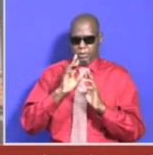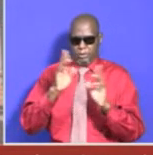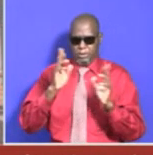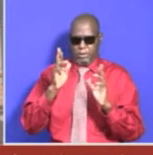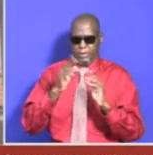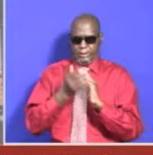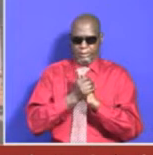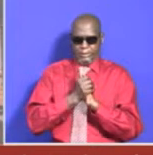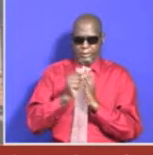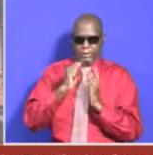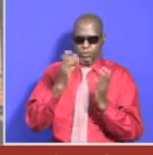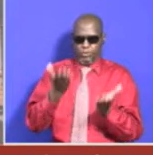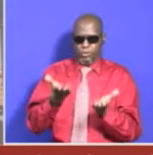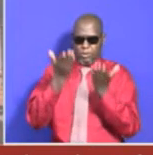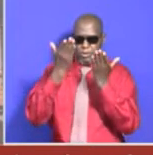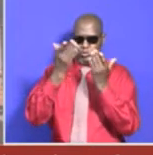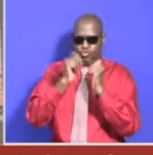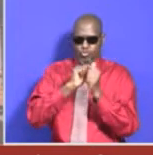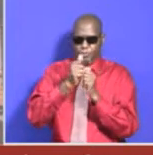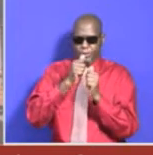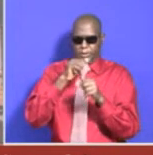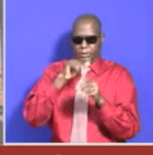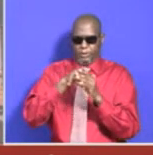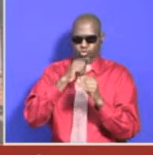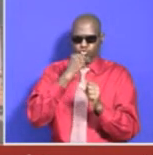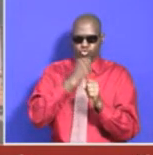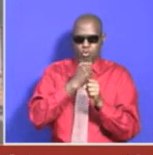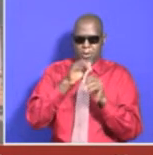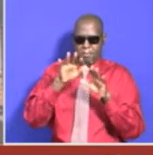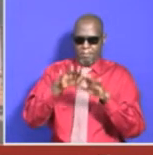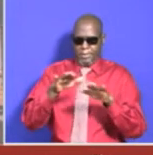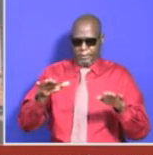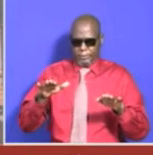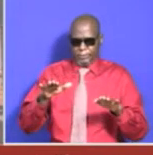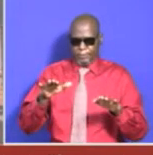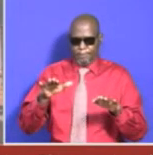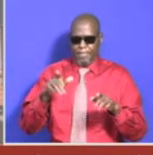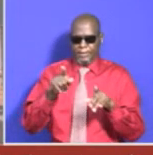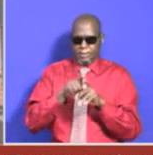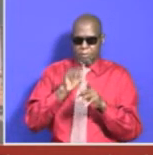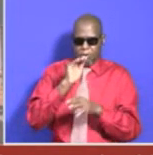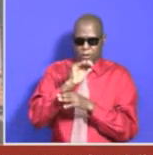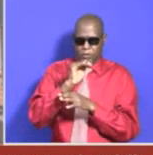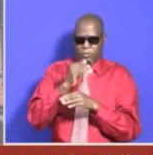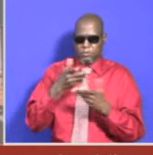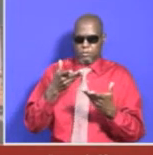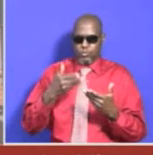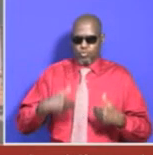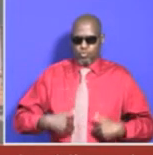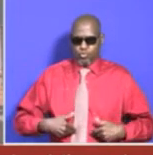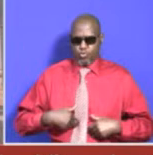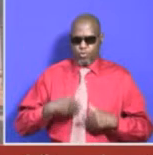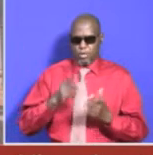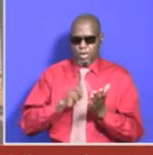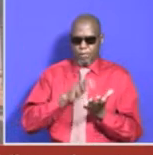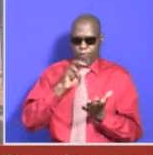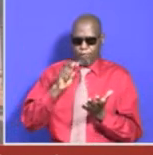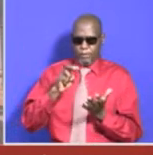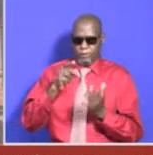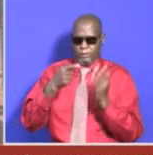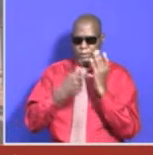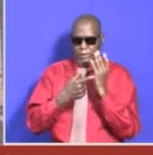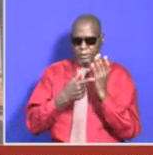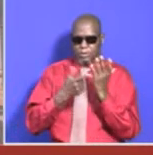that will enhance competitiveness in the job market. He also appealed to the youth to take advantage of the technical and vocational education and training